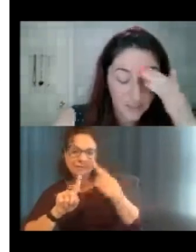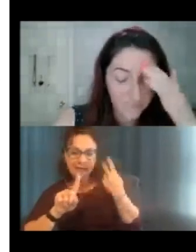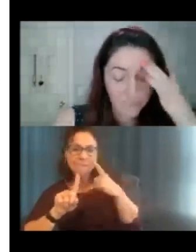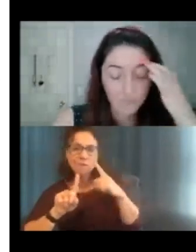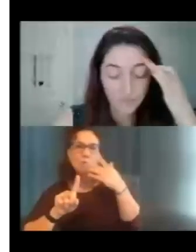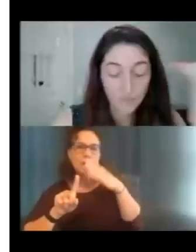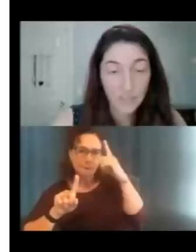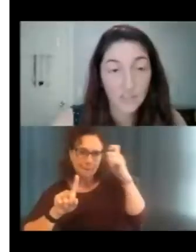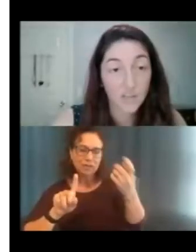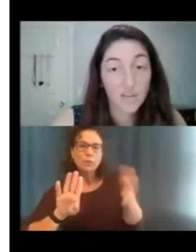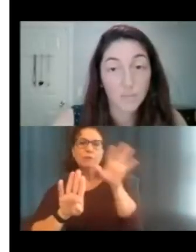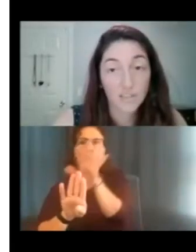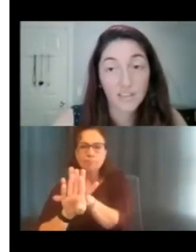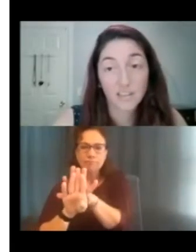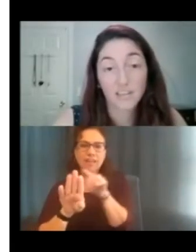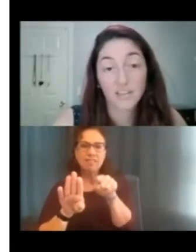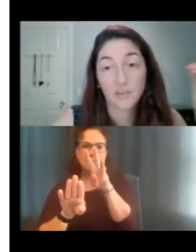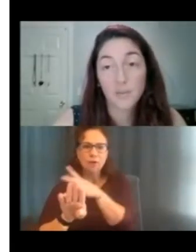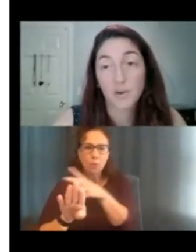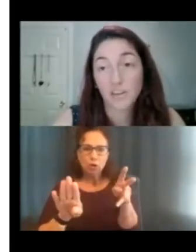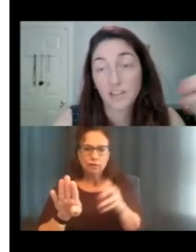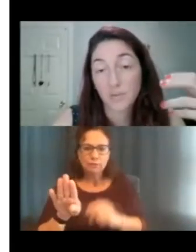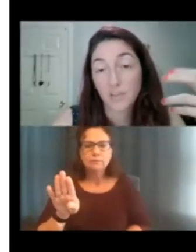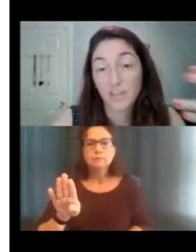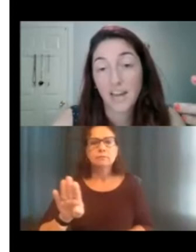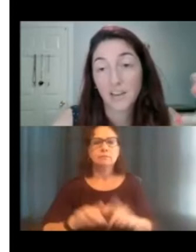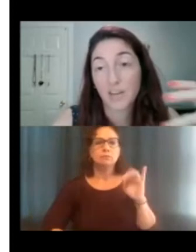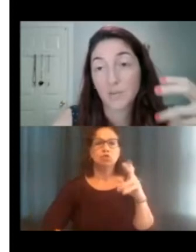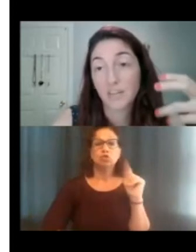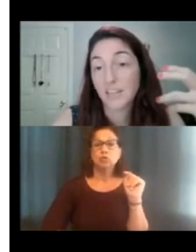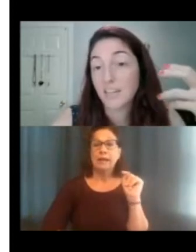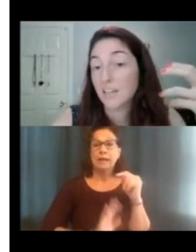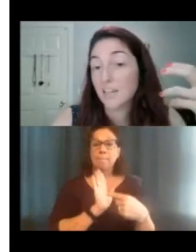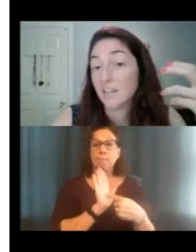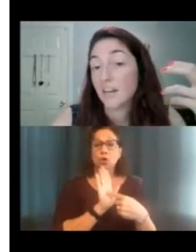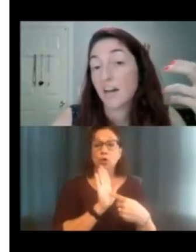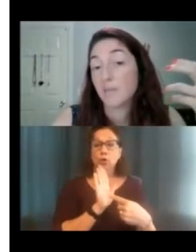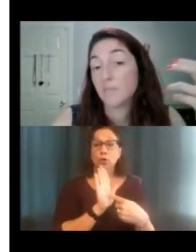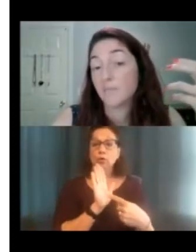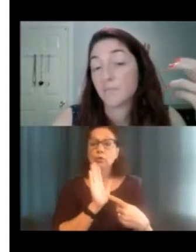framework. So in particular, the trait marker that we looked at or that we